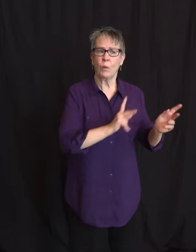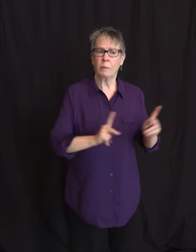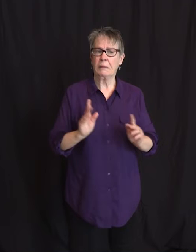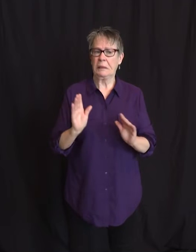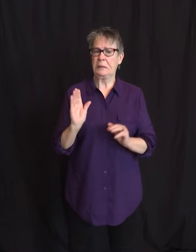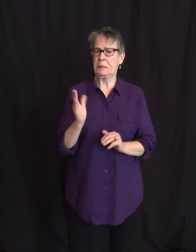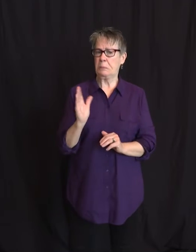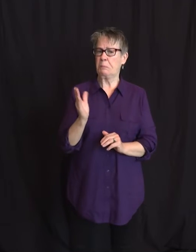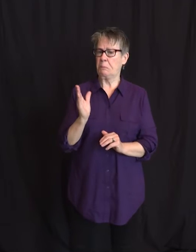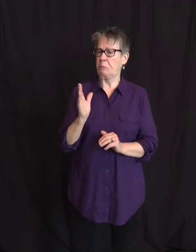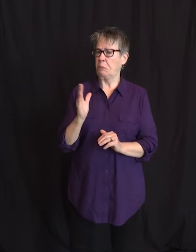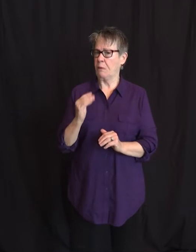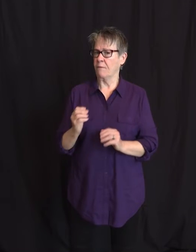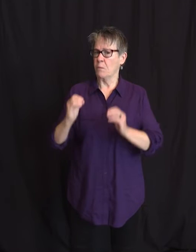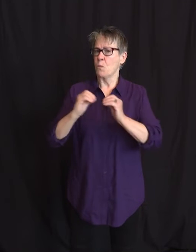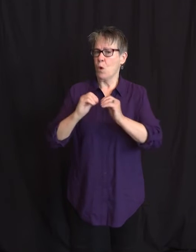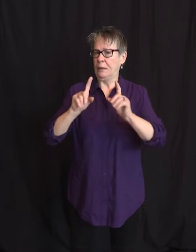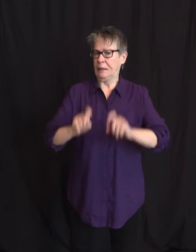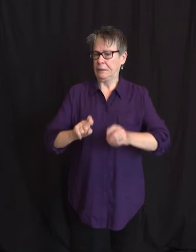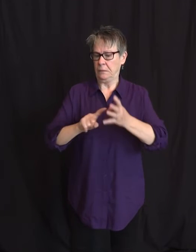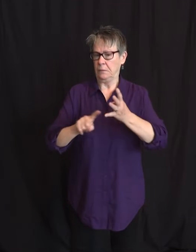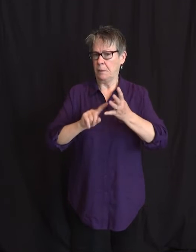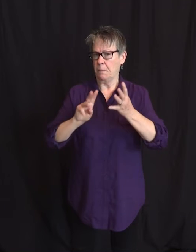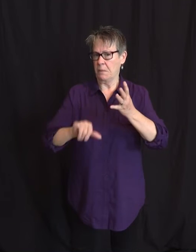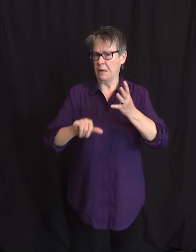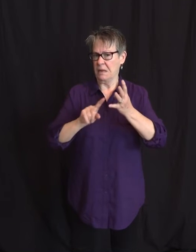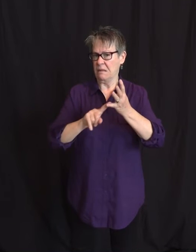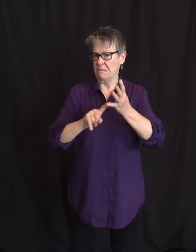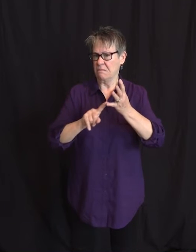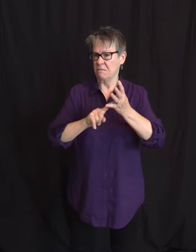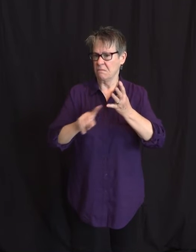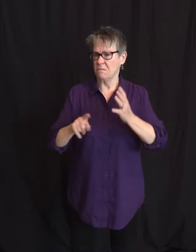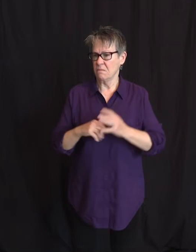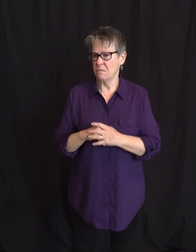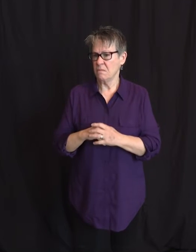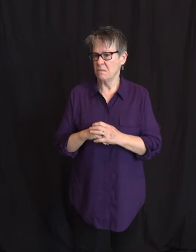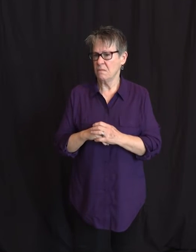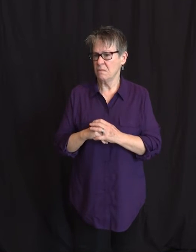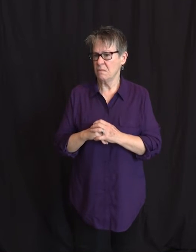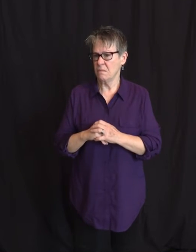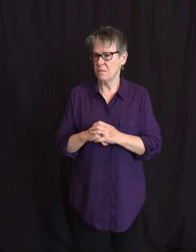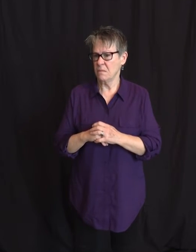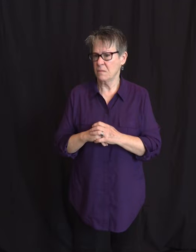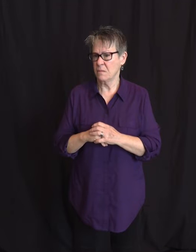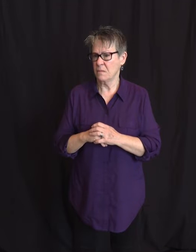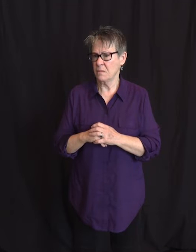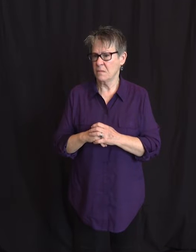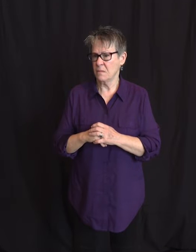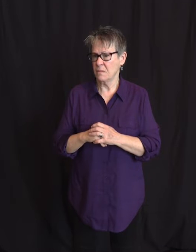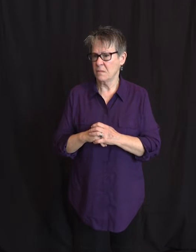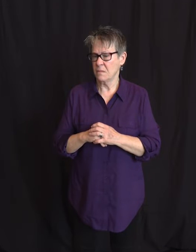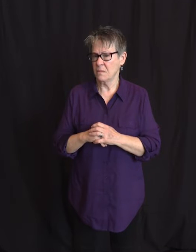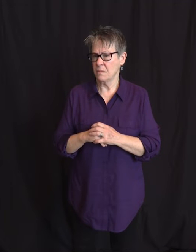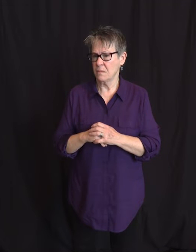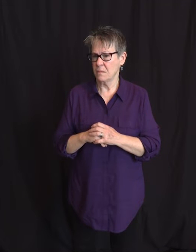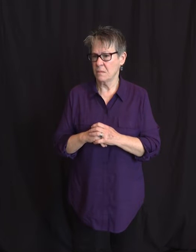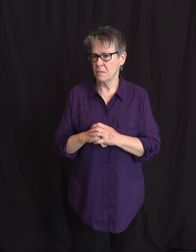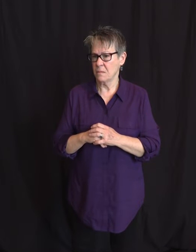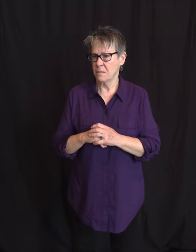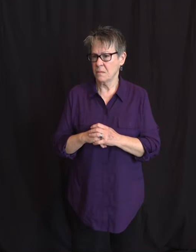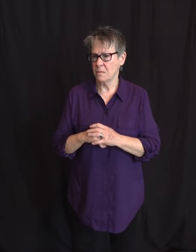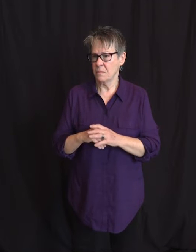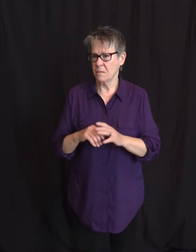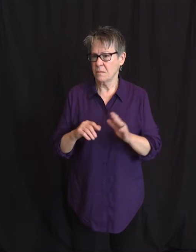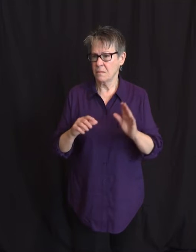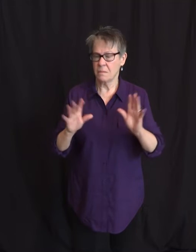dramatically different place as a state and perhaps as a country on testing 3 months from now. I'm just going to pick that number.